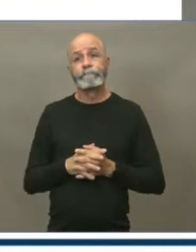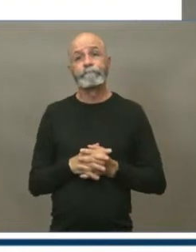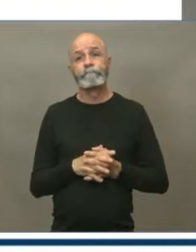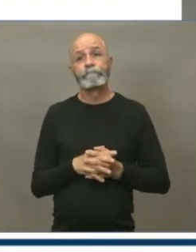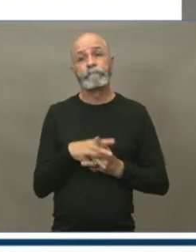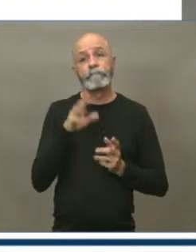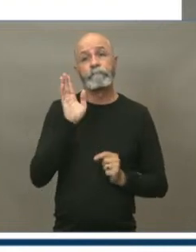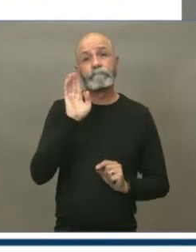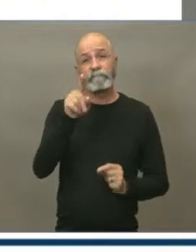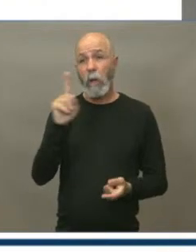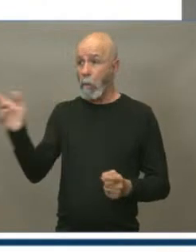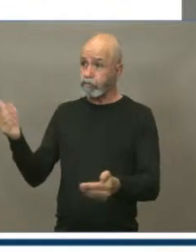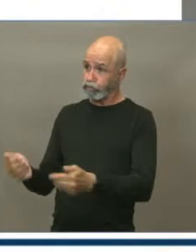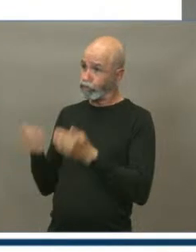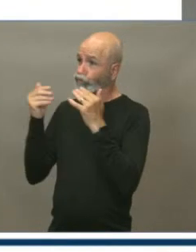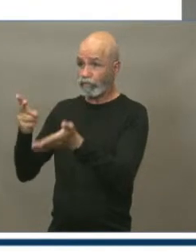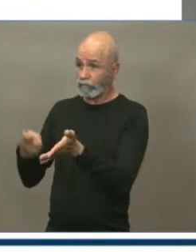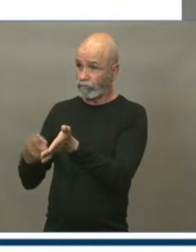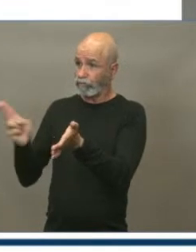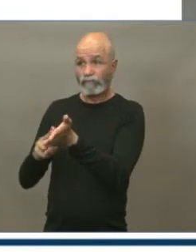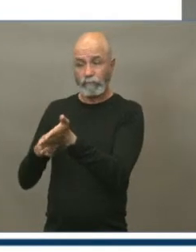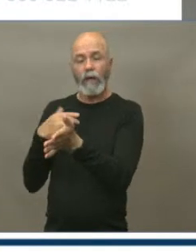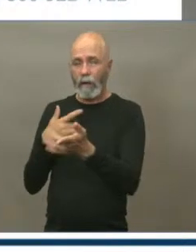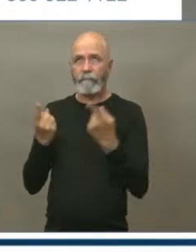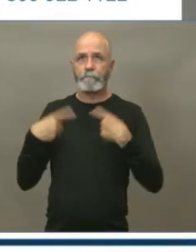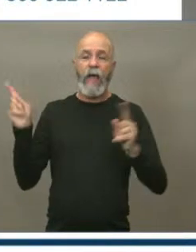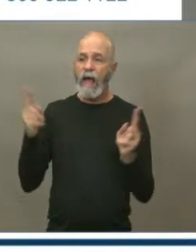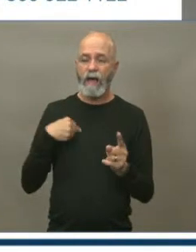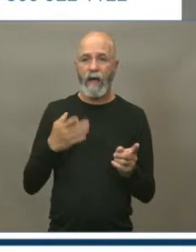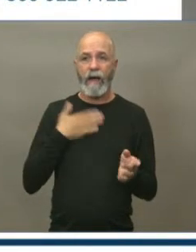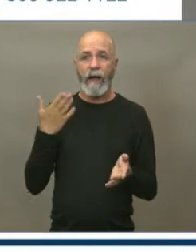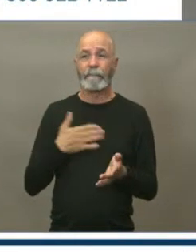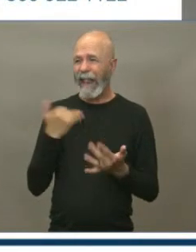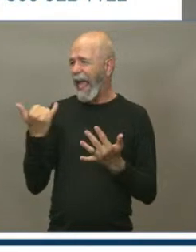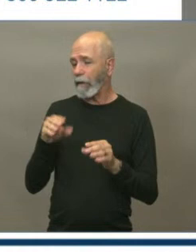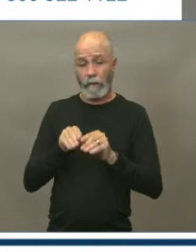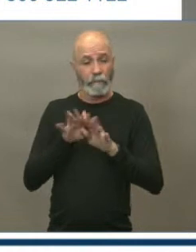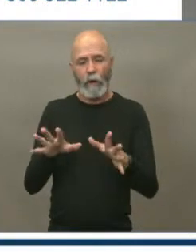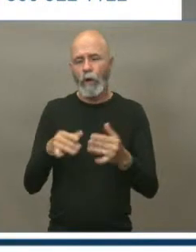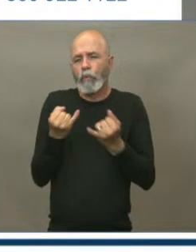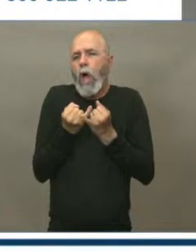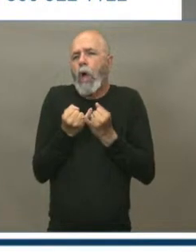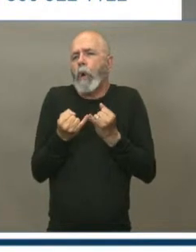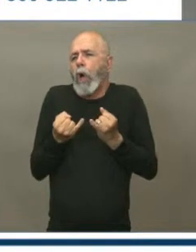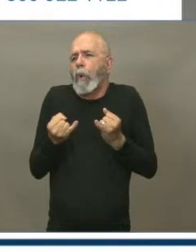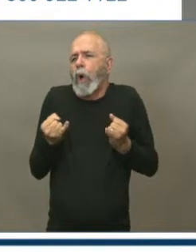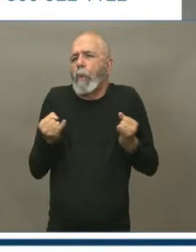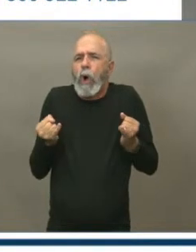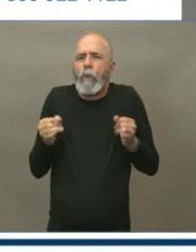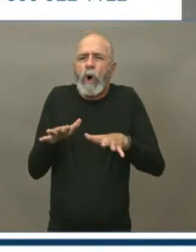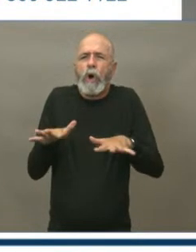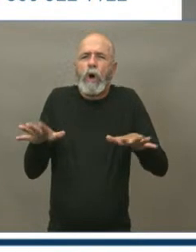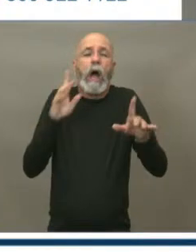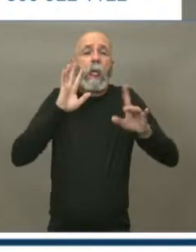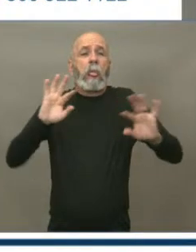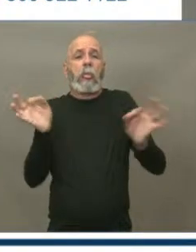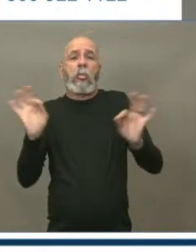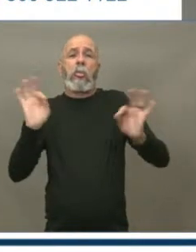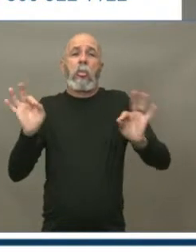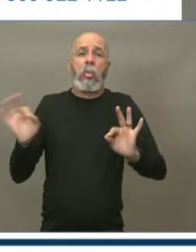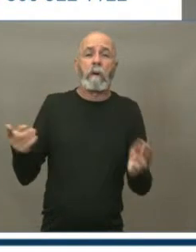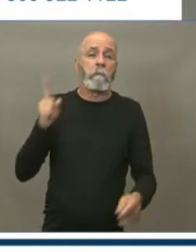global pandemic. We cannot let a small group of individuals who willfully dismiss